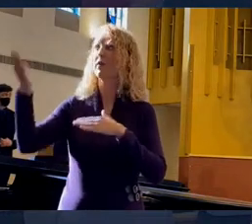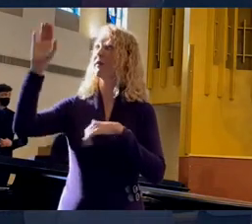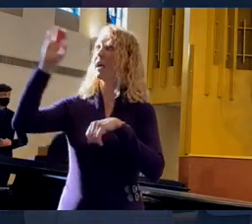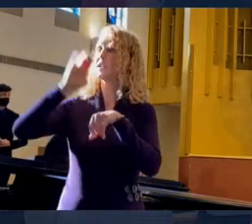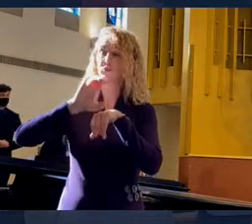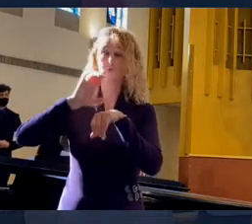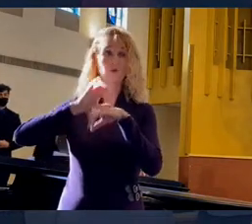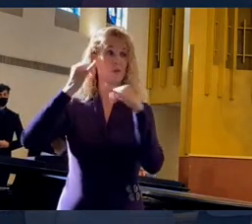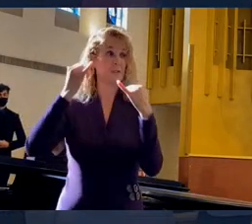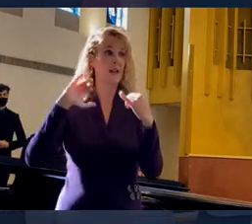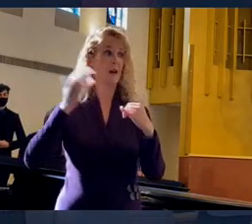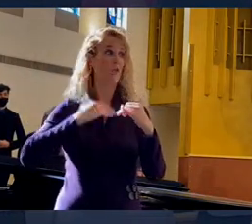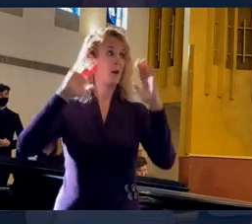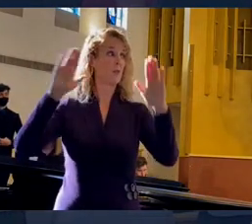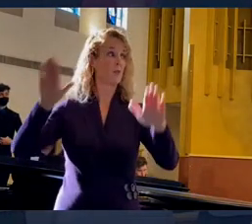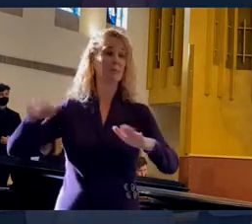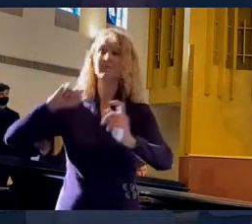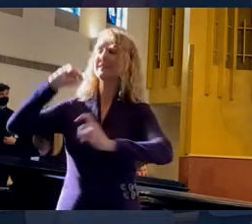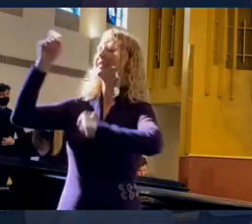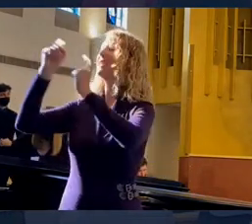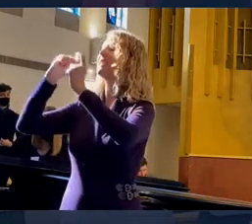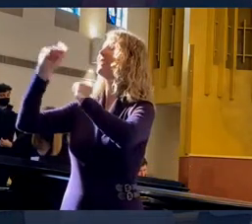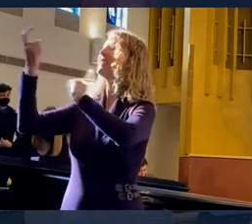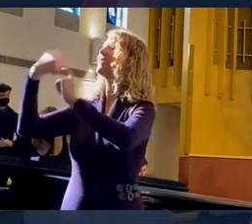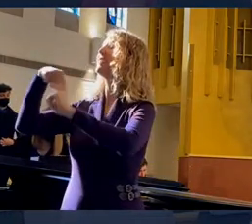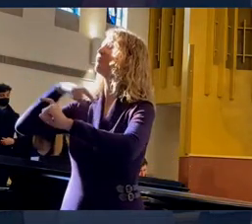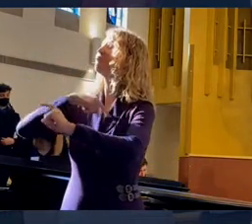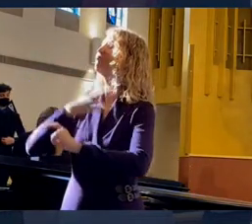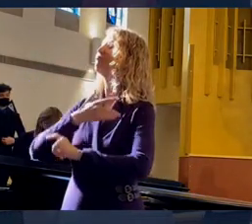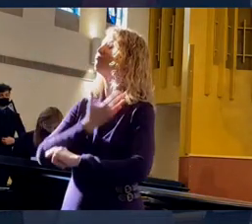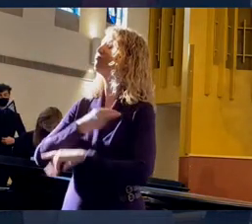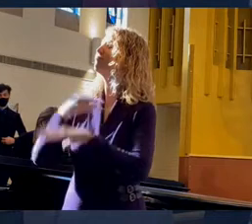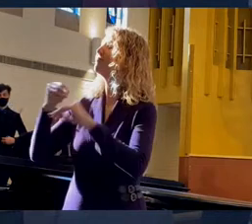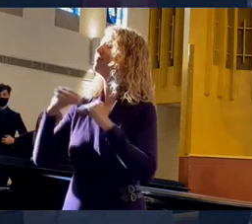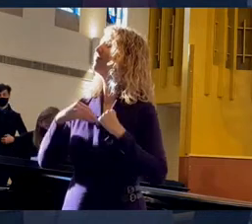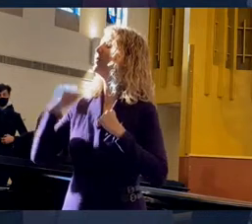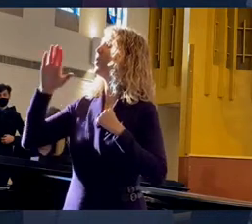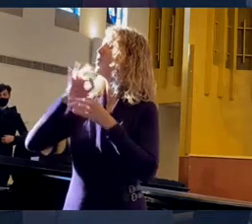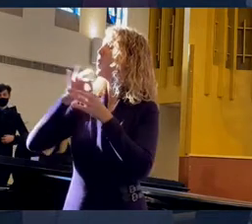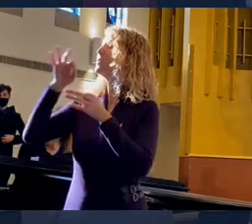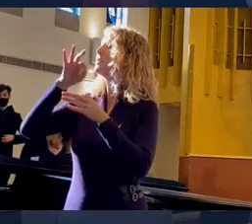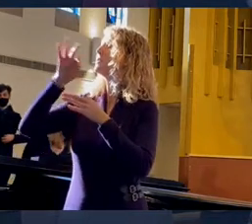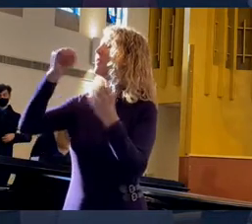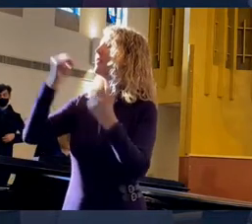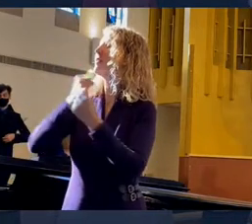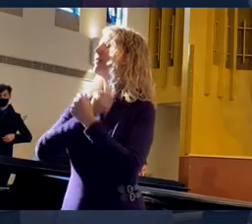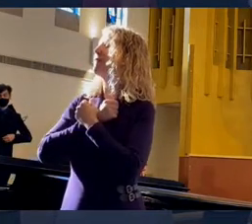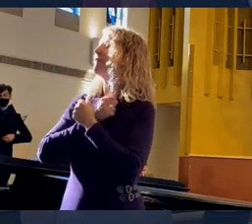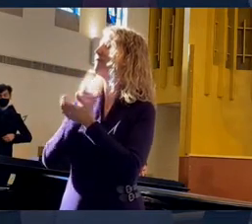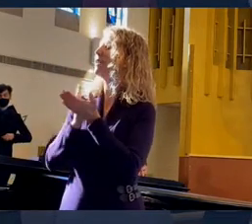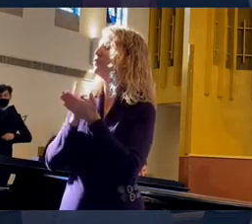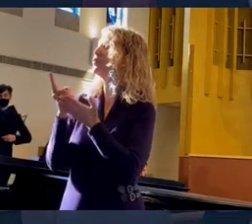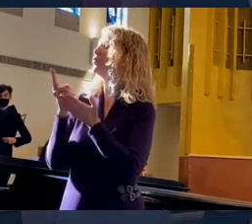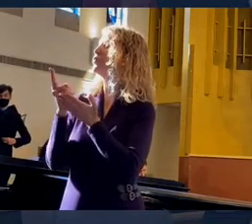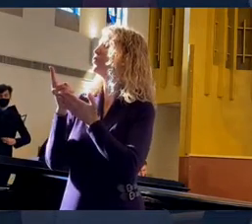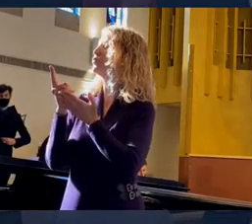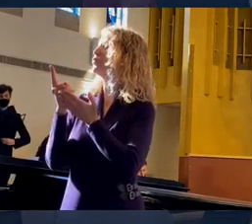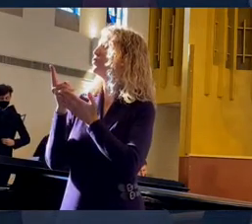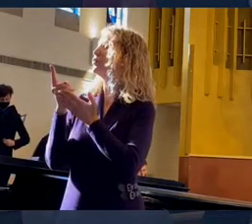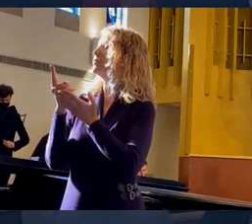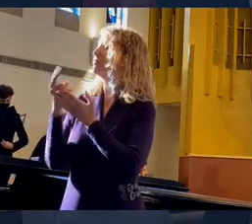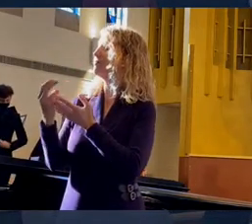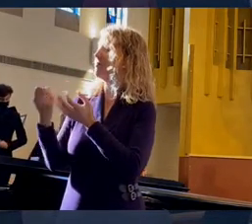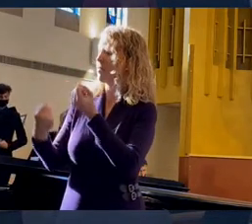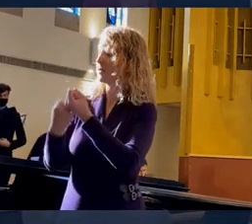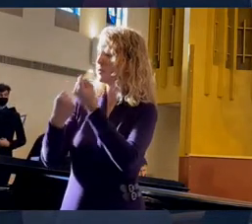Kindly receive the gifts we offer you, O Lord, and bestow on our hearts the spirit of love and truth that strengthens